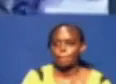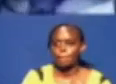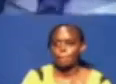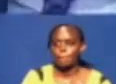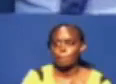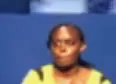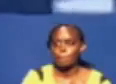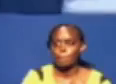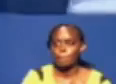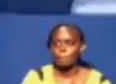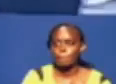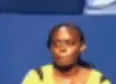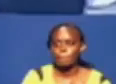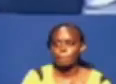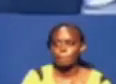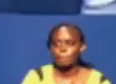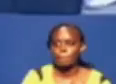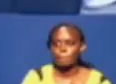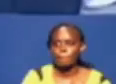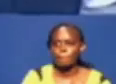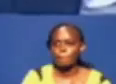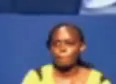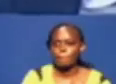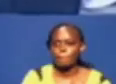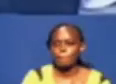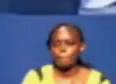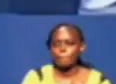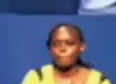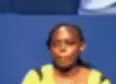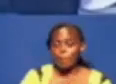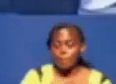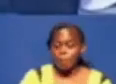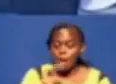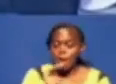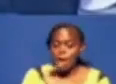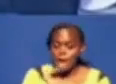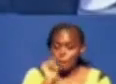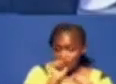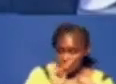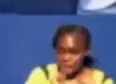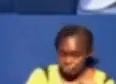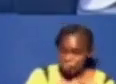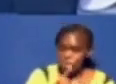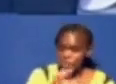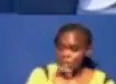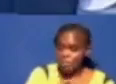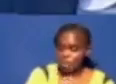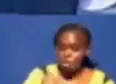nomination, Honorable Speaker. So I support Honorable Speaker. Honorable Speaker, Honorable Chair,